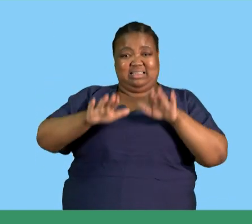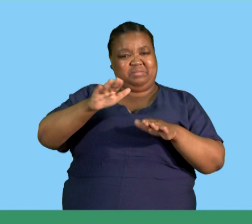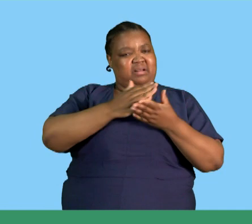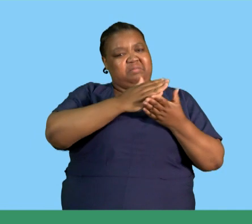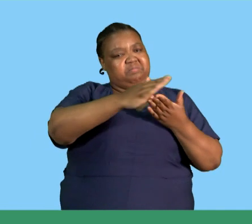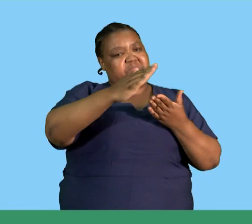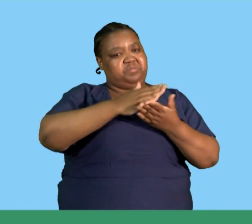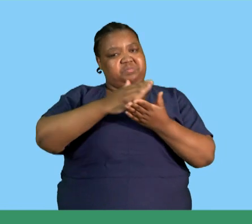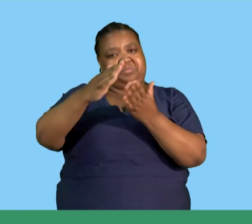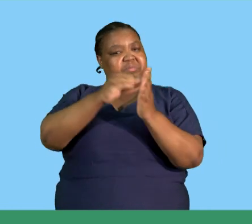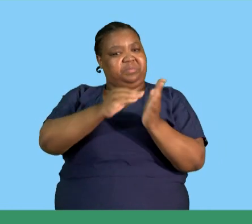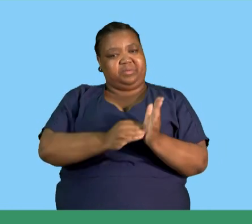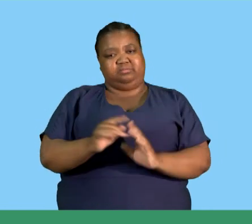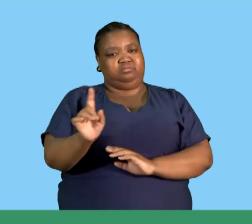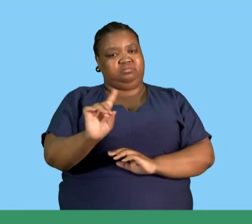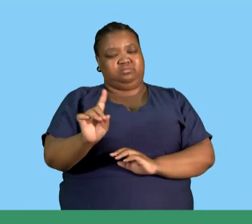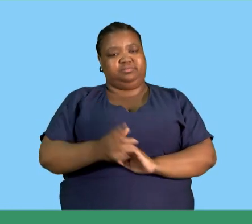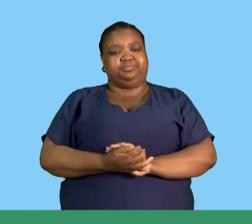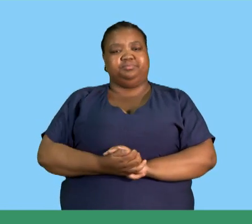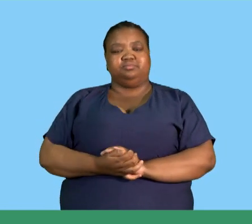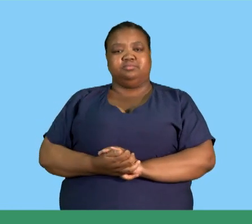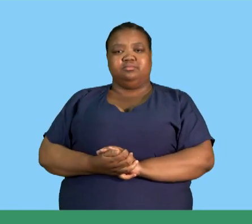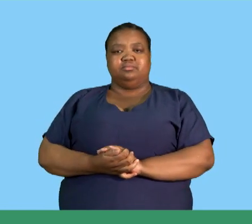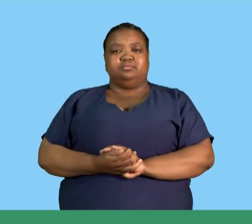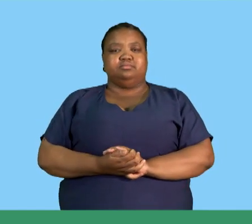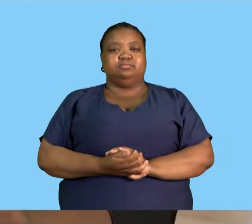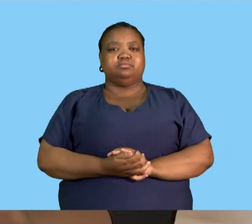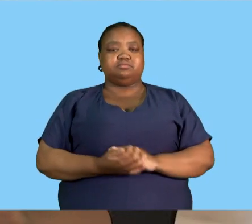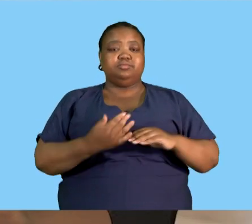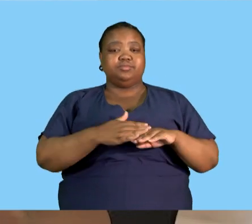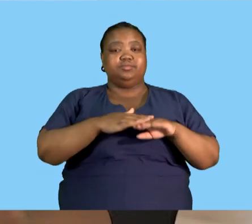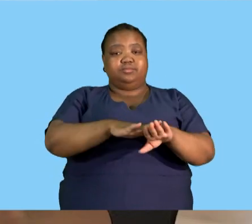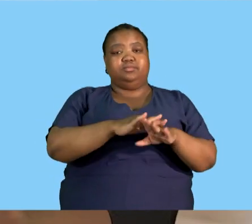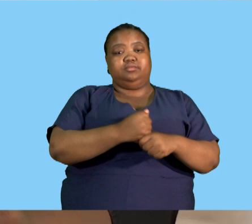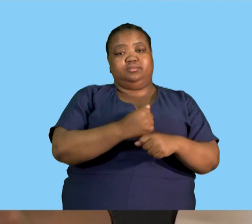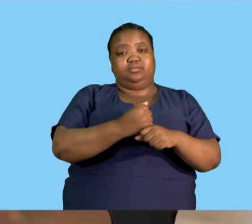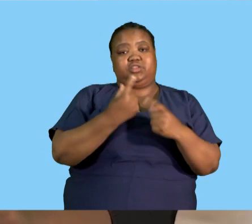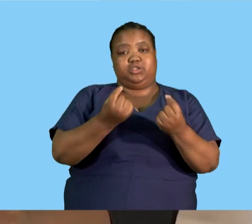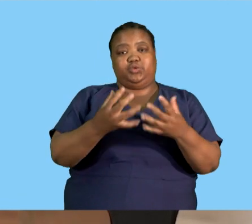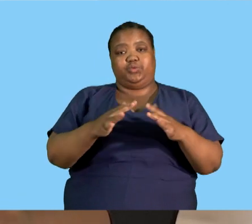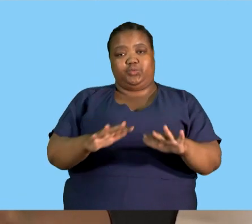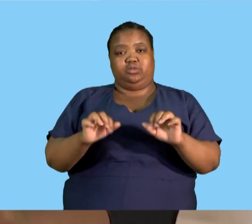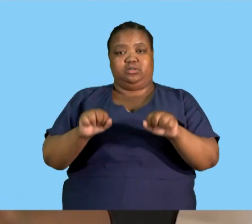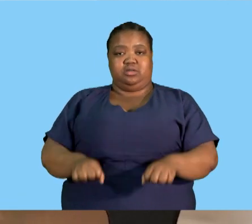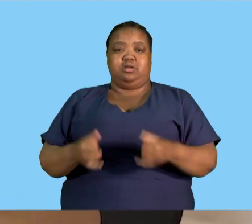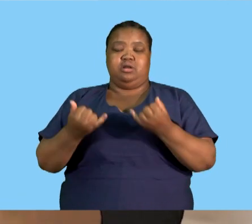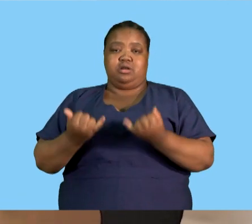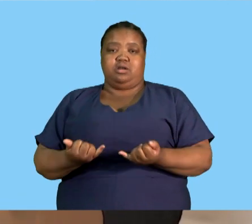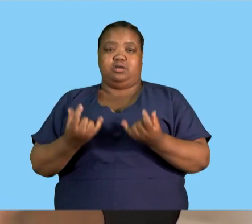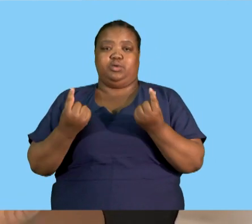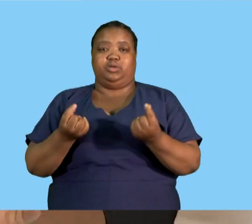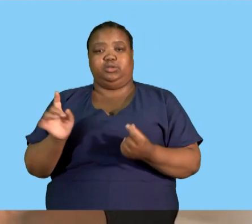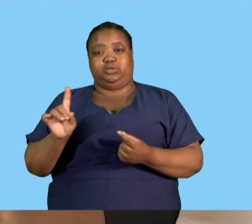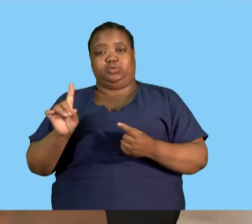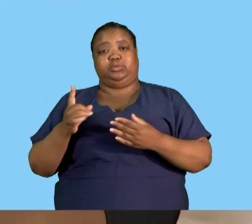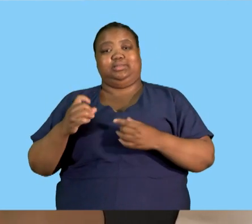they are similar, then we are eliminating them. We're not going to take those ideas. Right, since we've done the application, we're moving to what? We're moving to